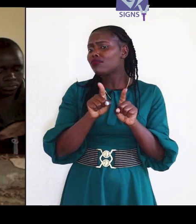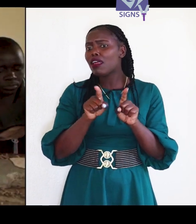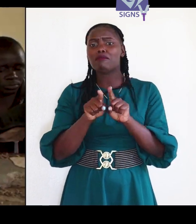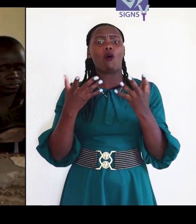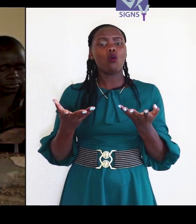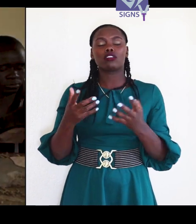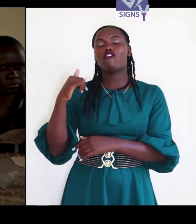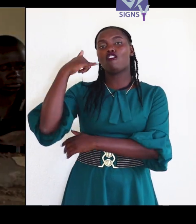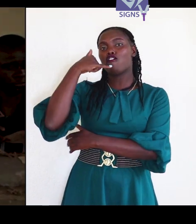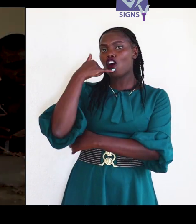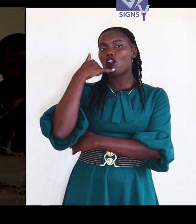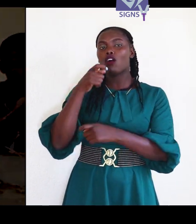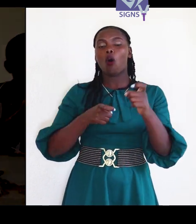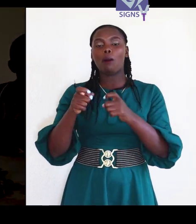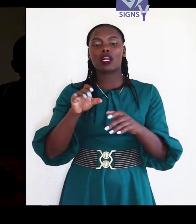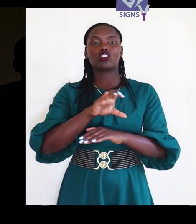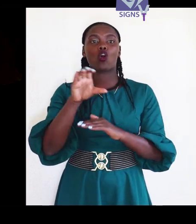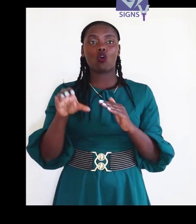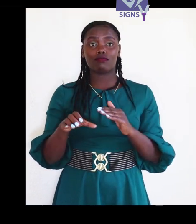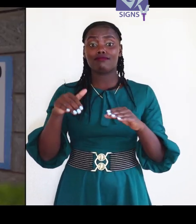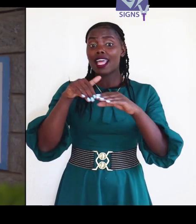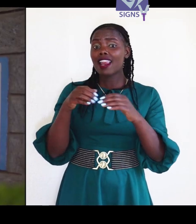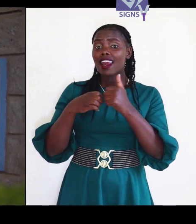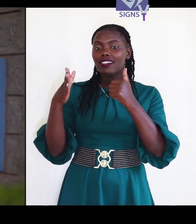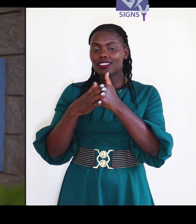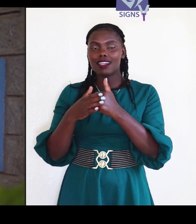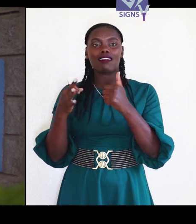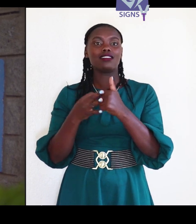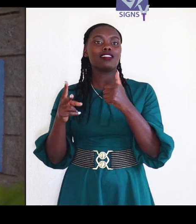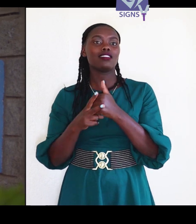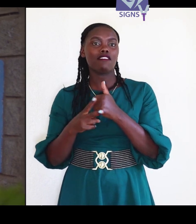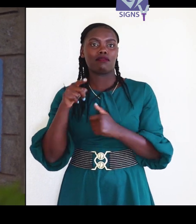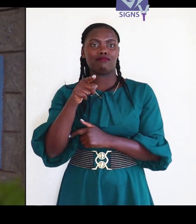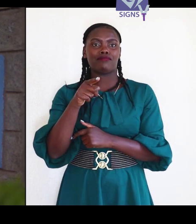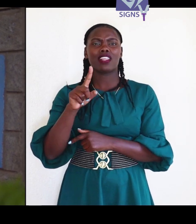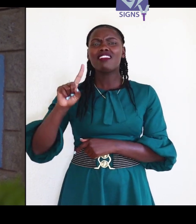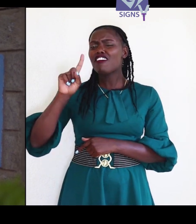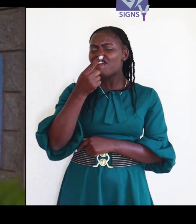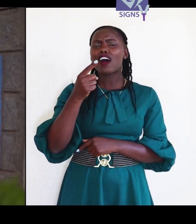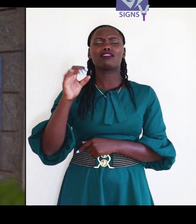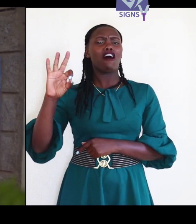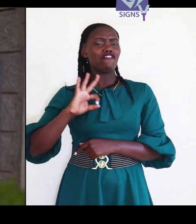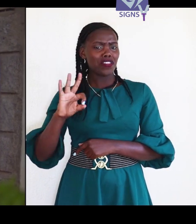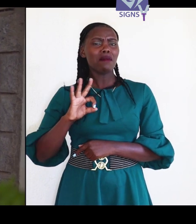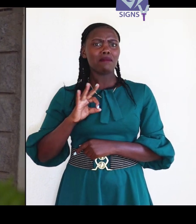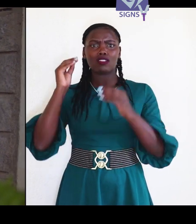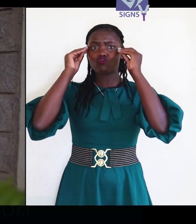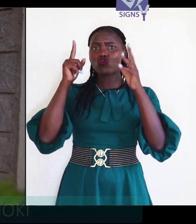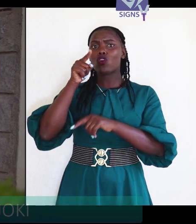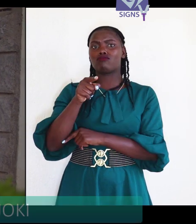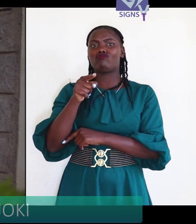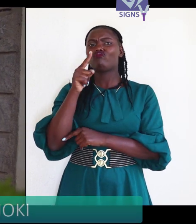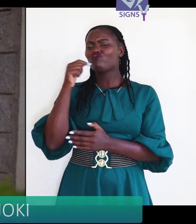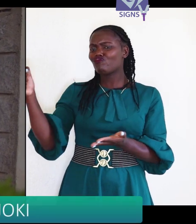integrated artisan level training was started. In 1997, the institution was upgraded and